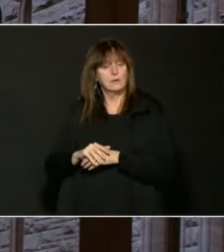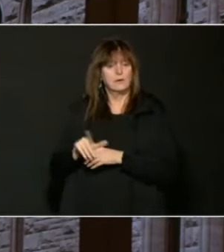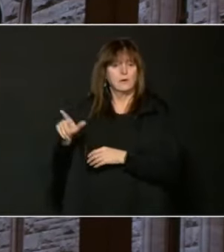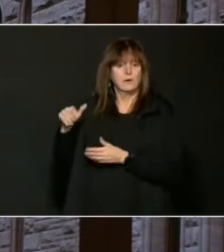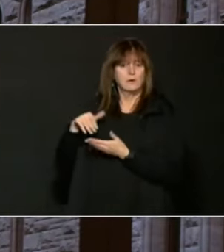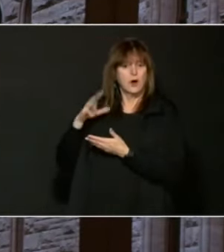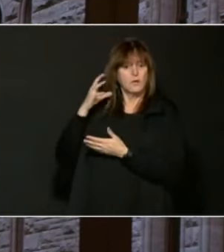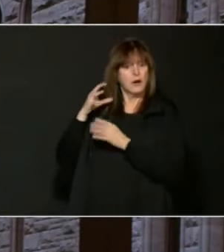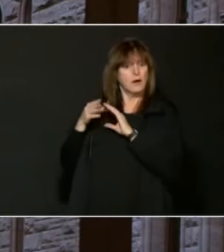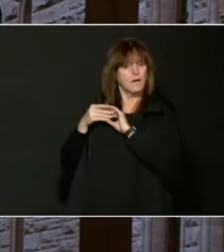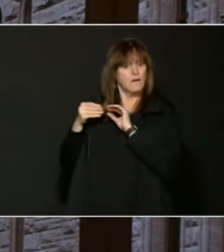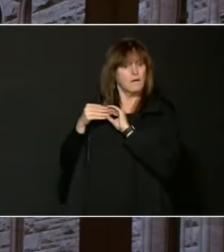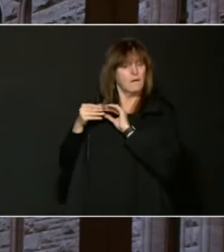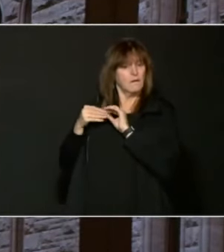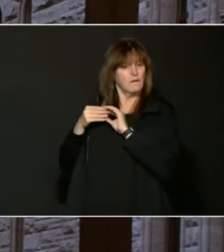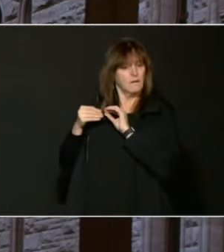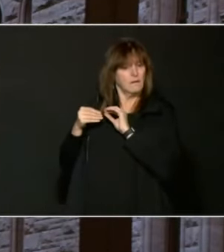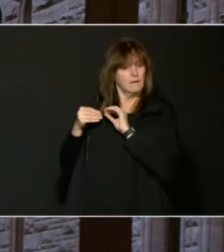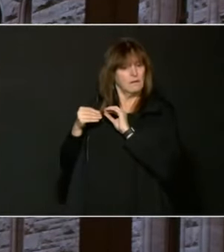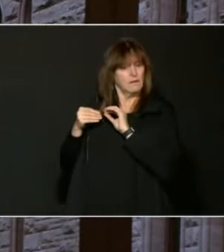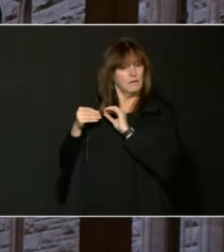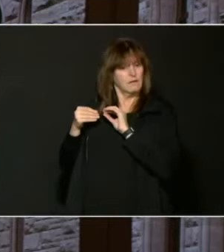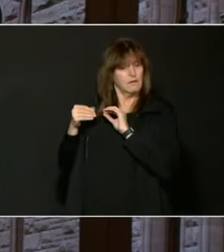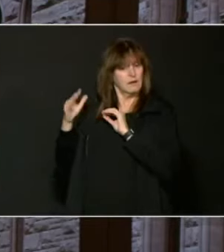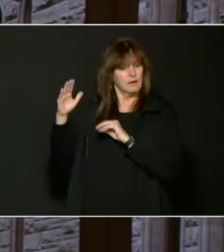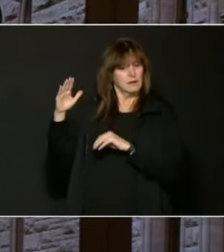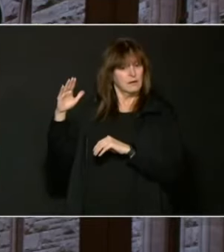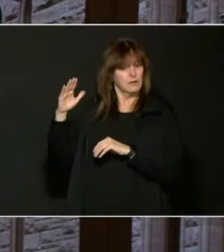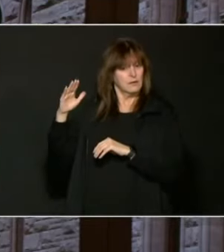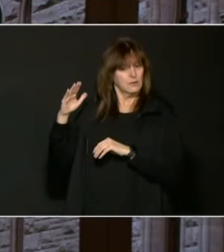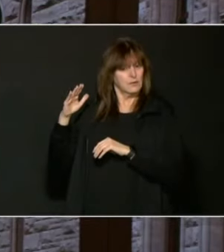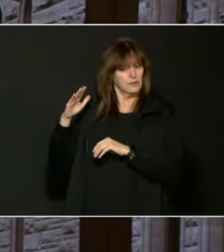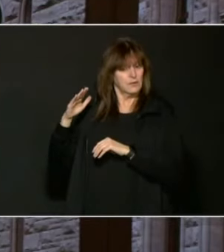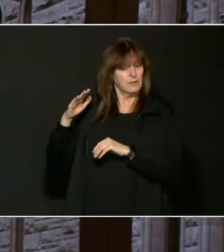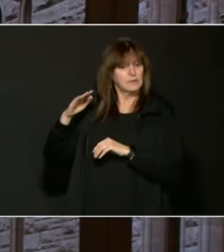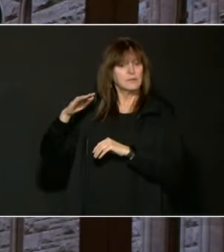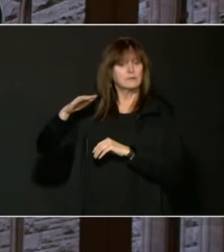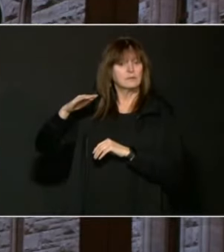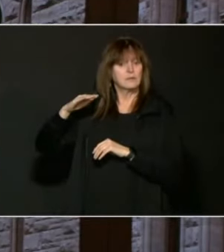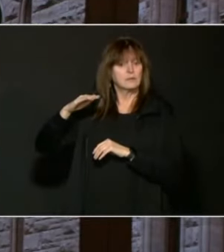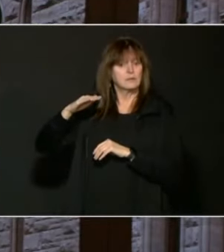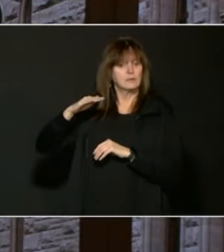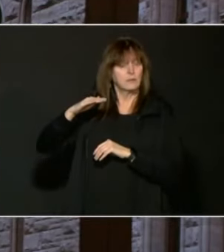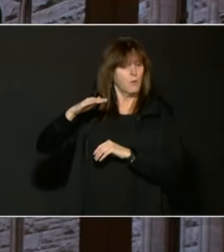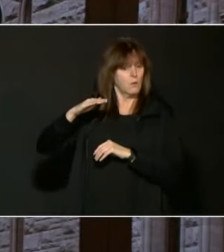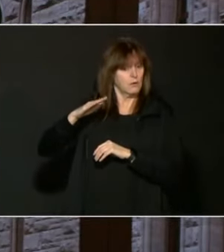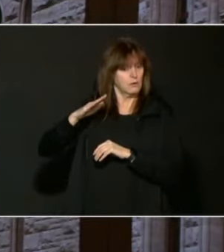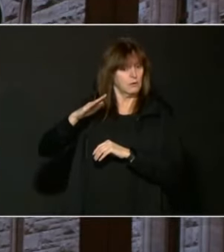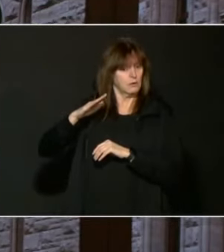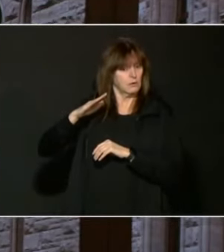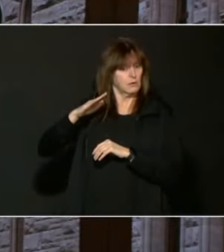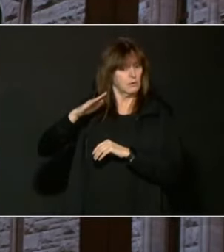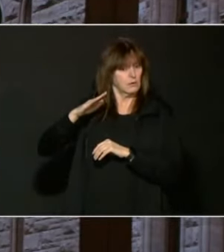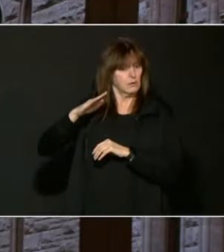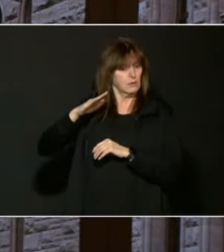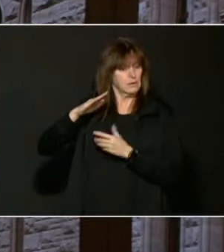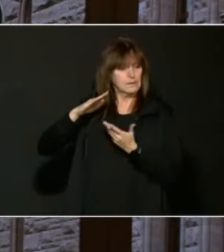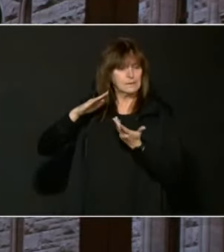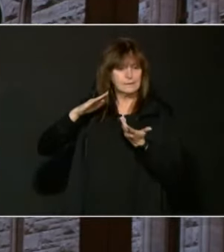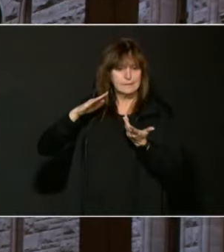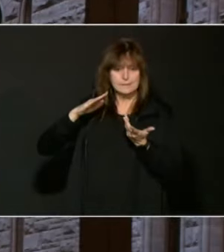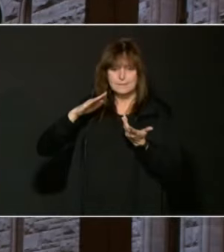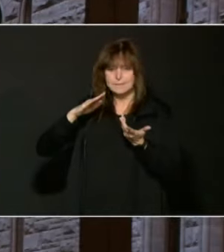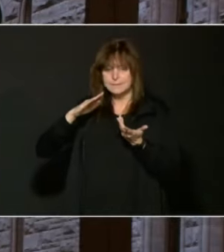this time, hanging around that number, but it could be tending up again a bit. But the hospitalizations